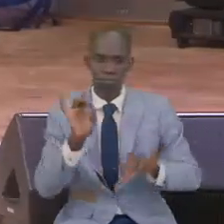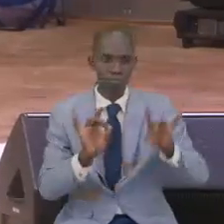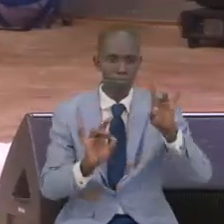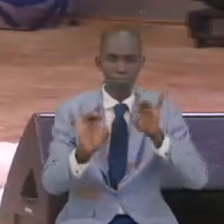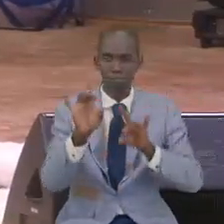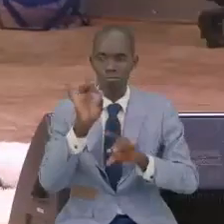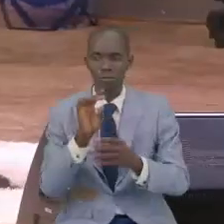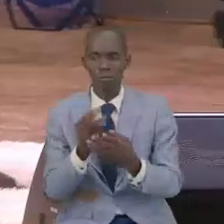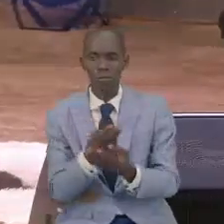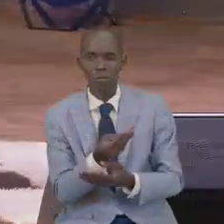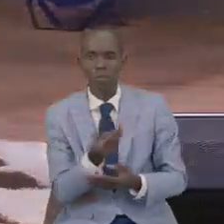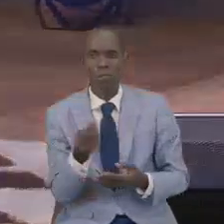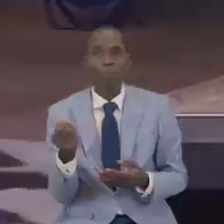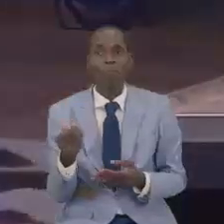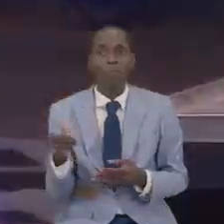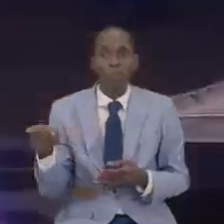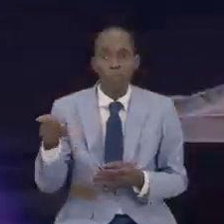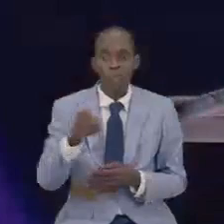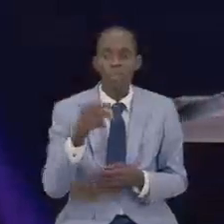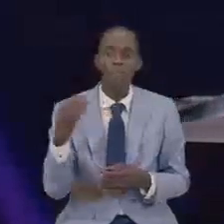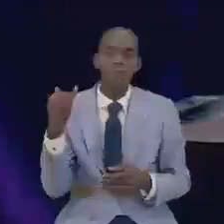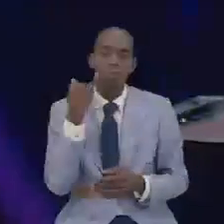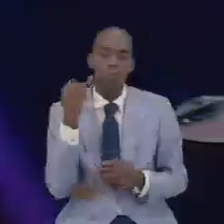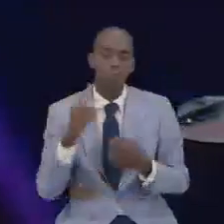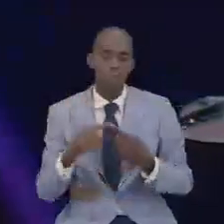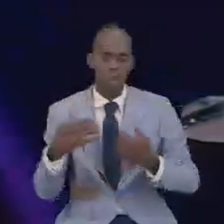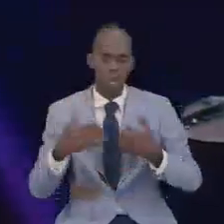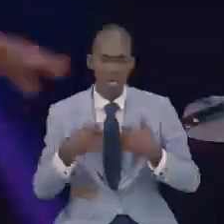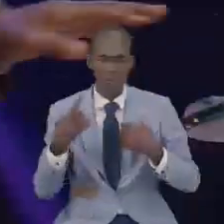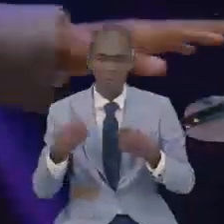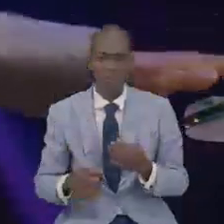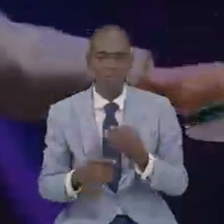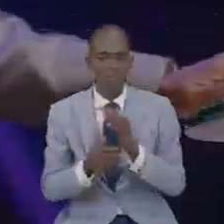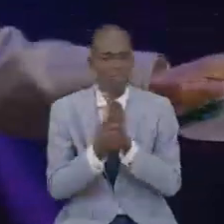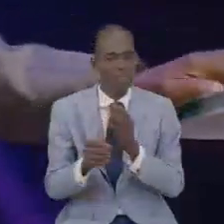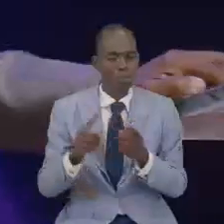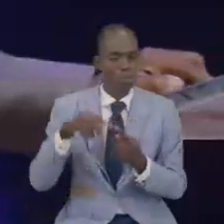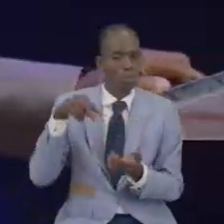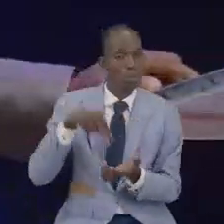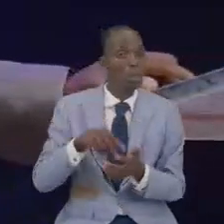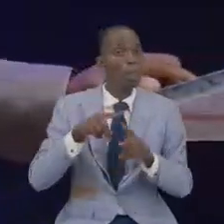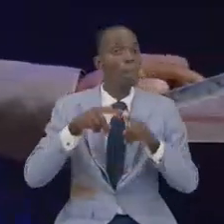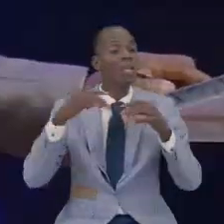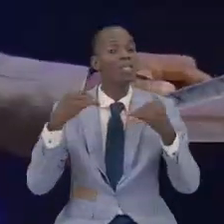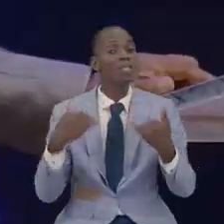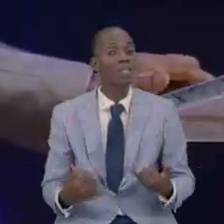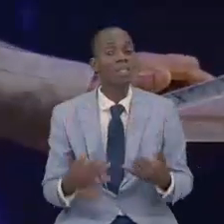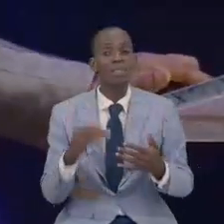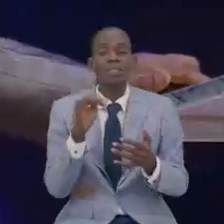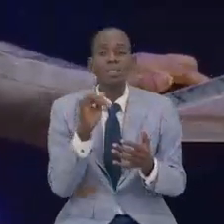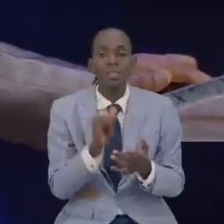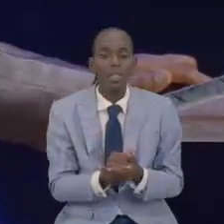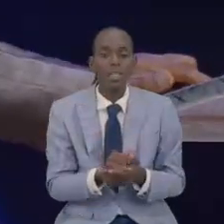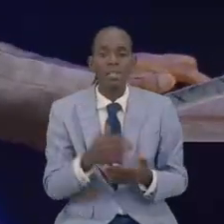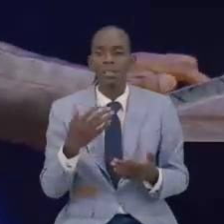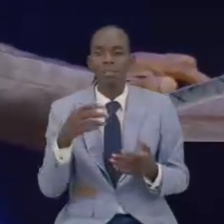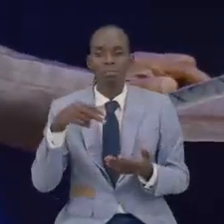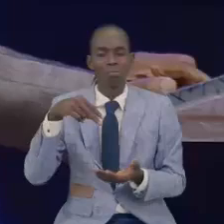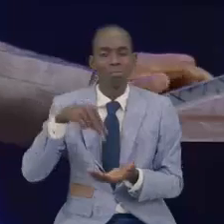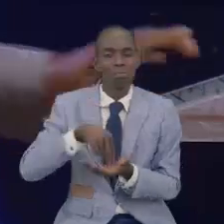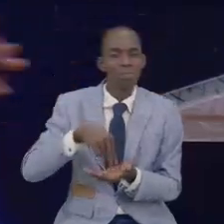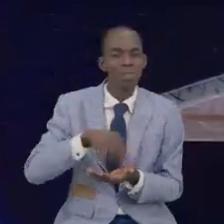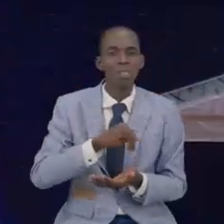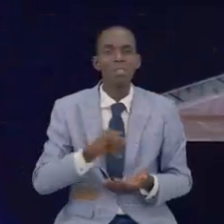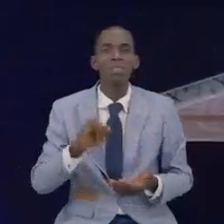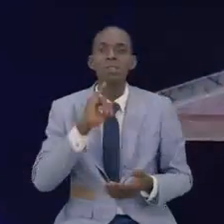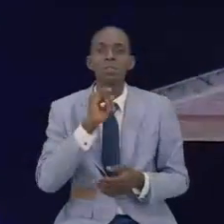them, they should have had the skill and the ability to stand before the king. But now, that initial standing is